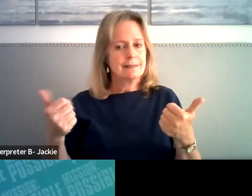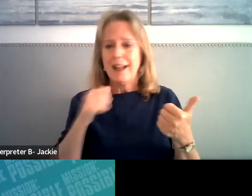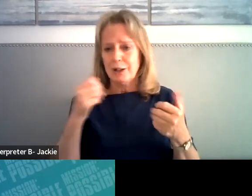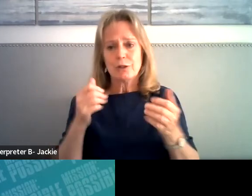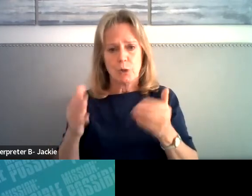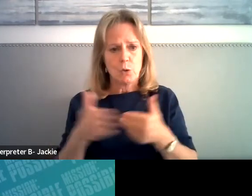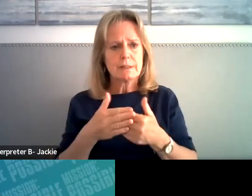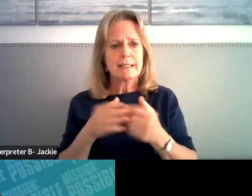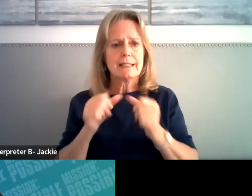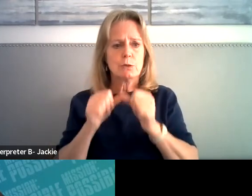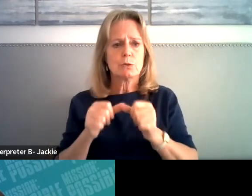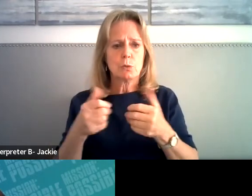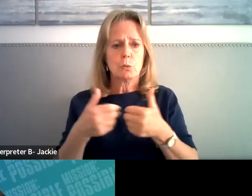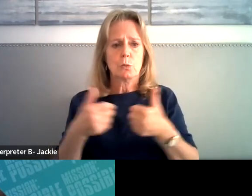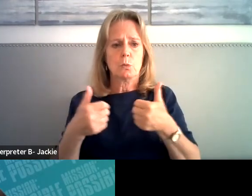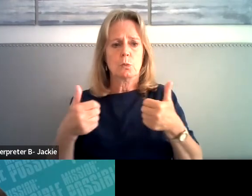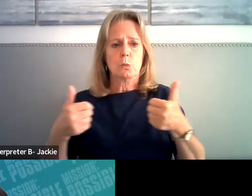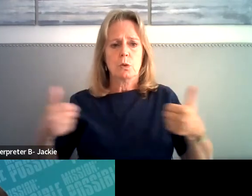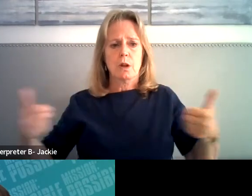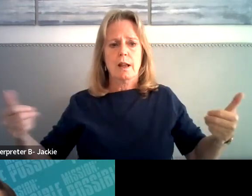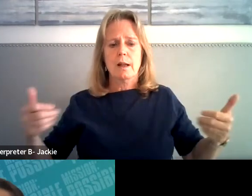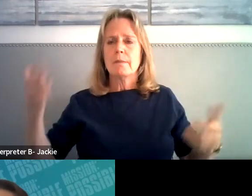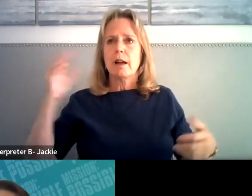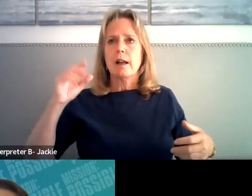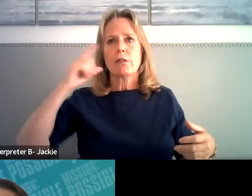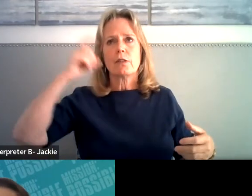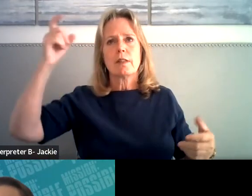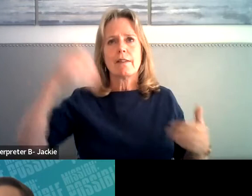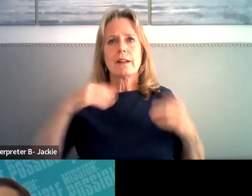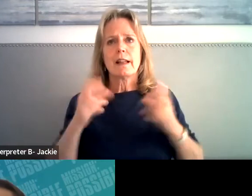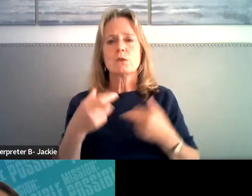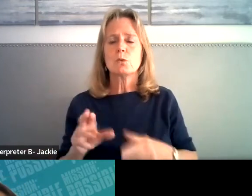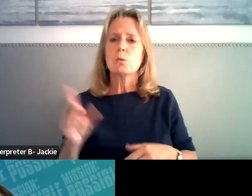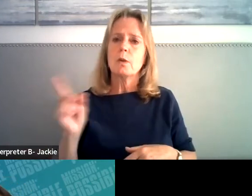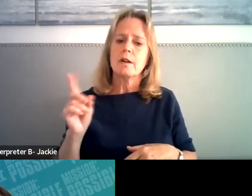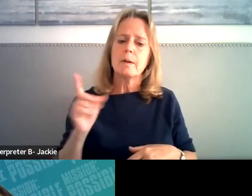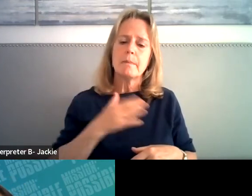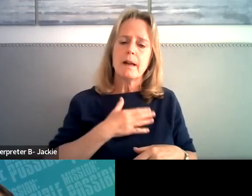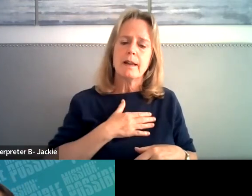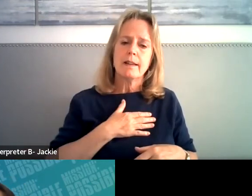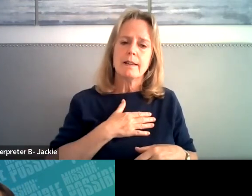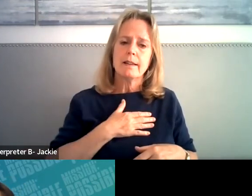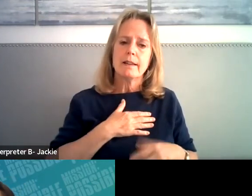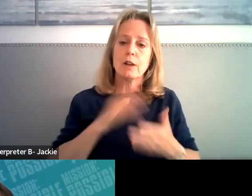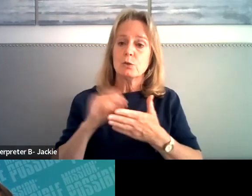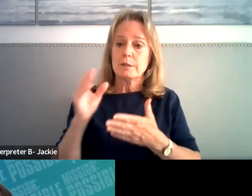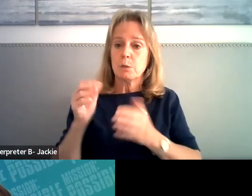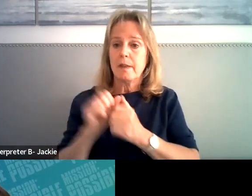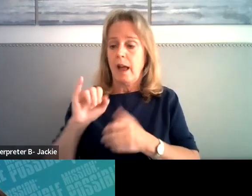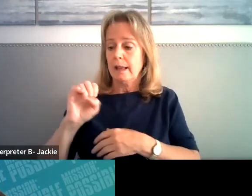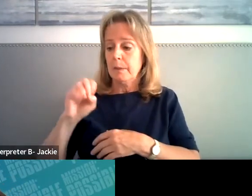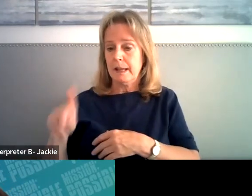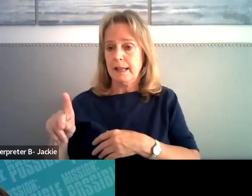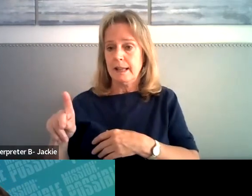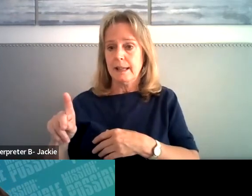to widen. And at one point, I dreamt of having a classroom where my students with IEPs will